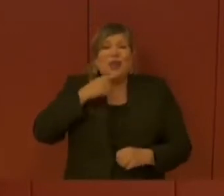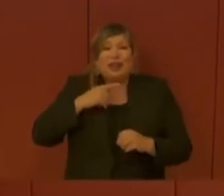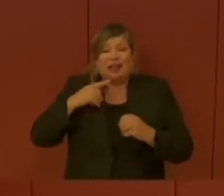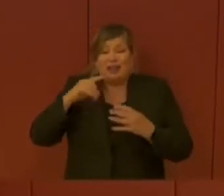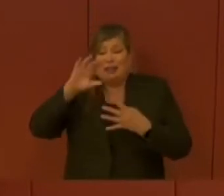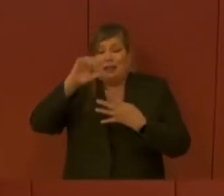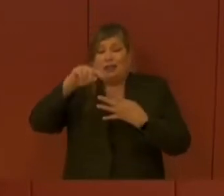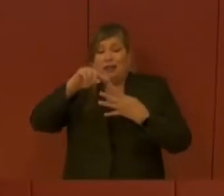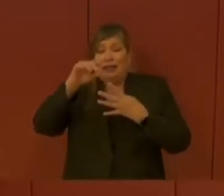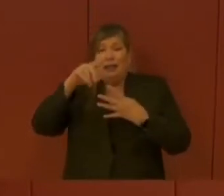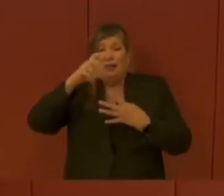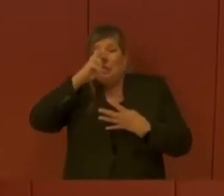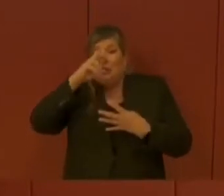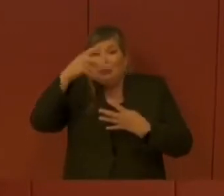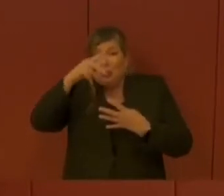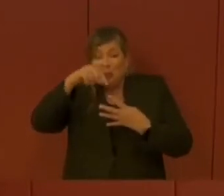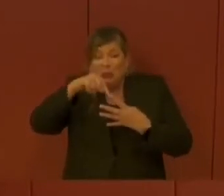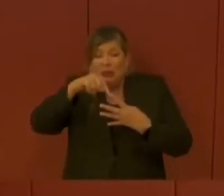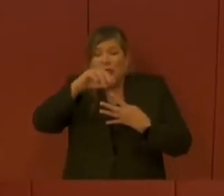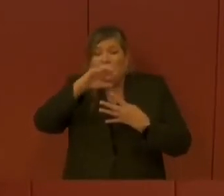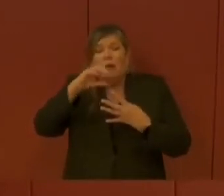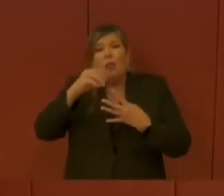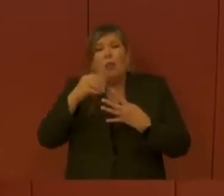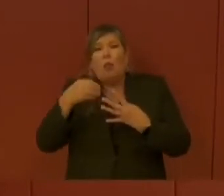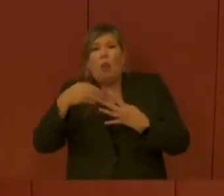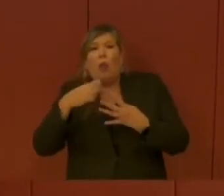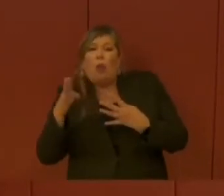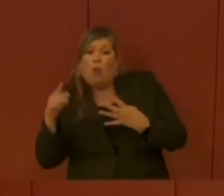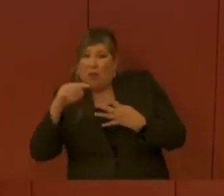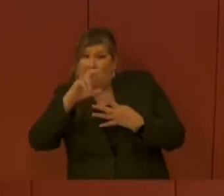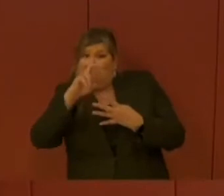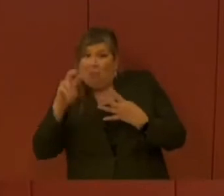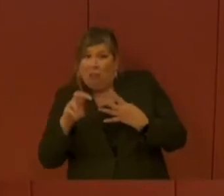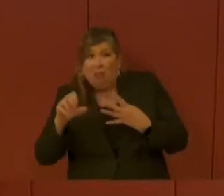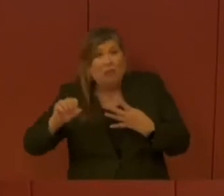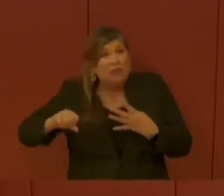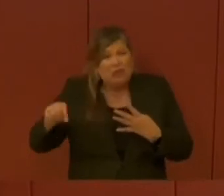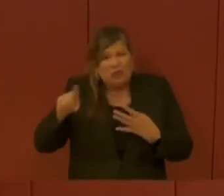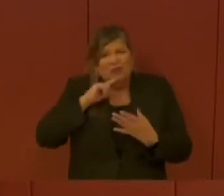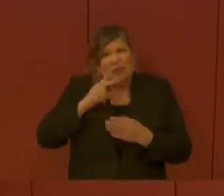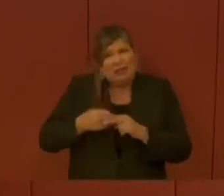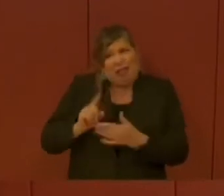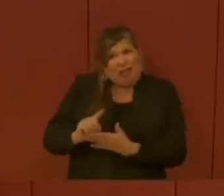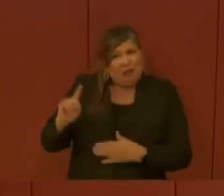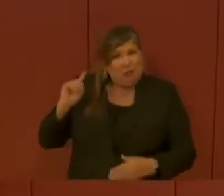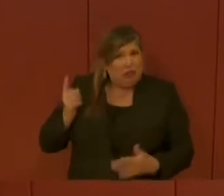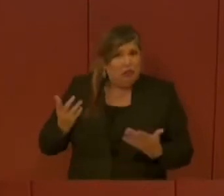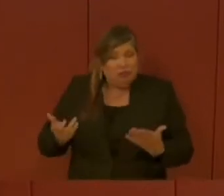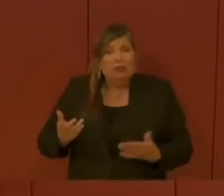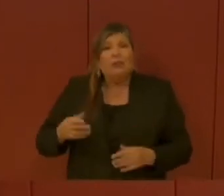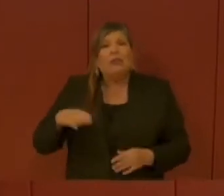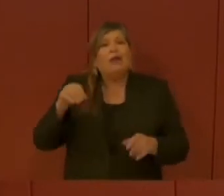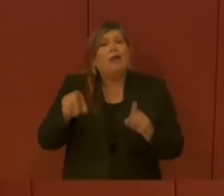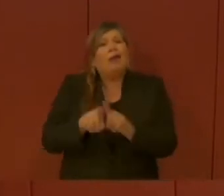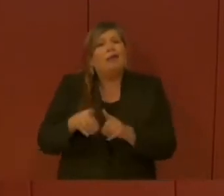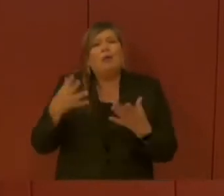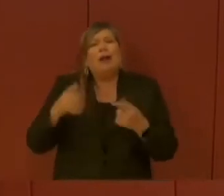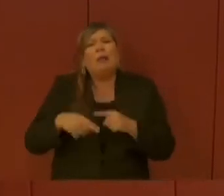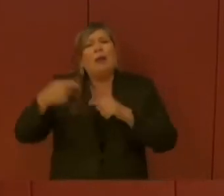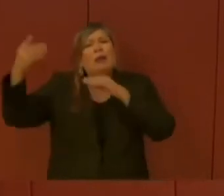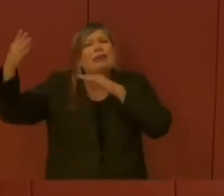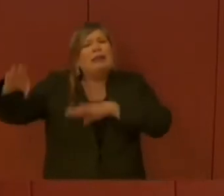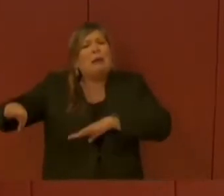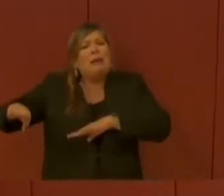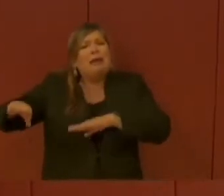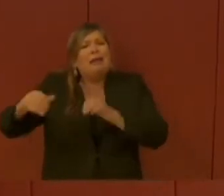I was wondering if you can get specific, possibly. And also, sort of on that same note, do you have a comment on the settlement that happened out of San